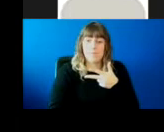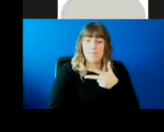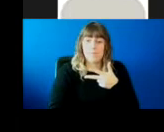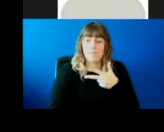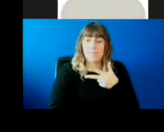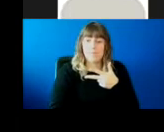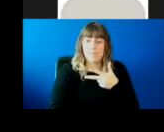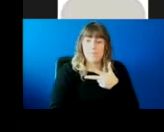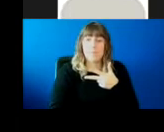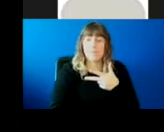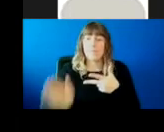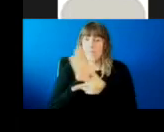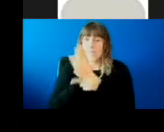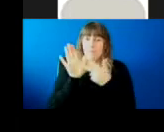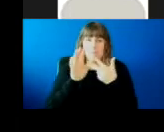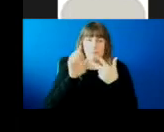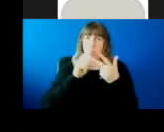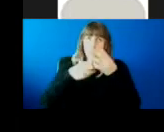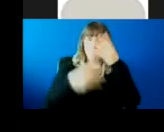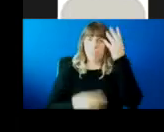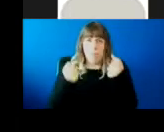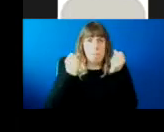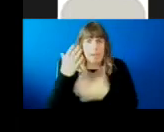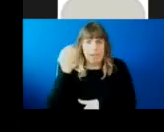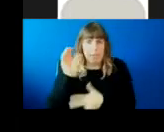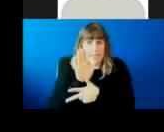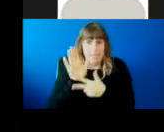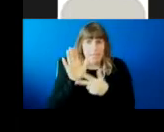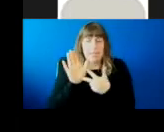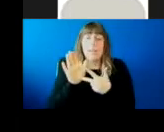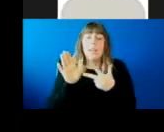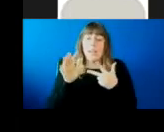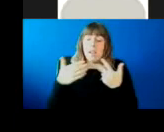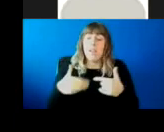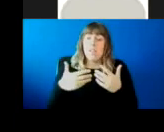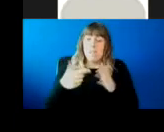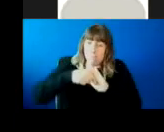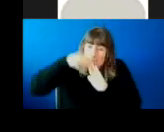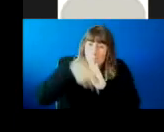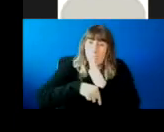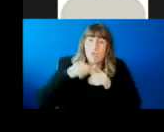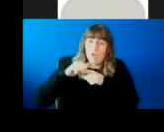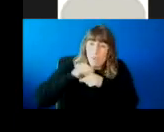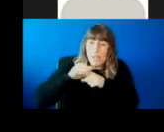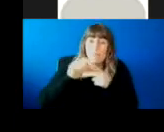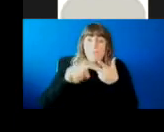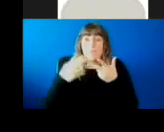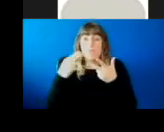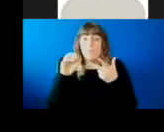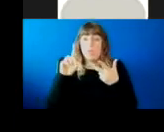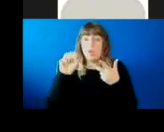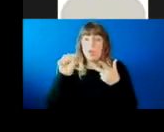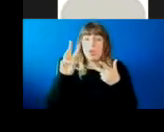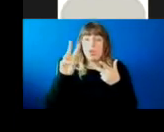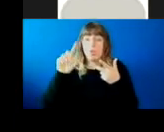and Hootsuite, and there are a million other ones, offer extensive training. Hootsuite, for example, has something called